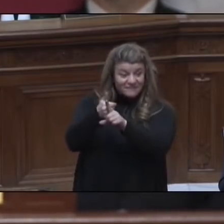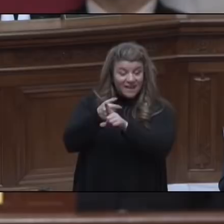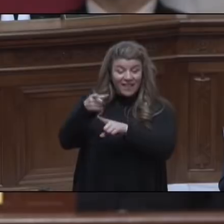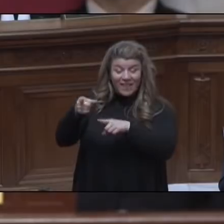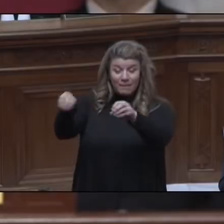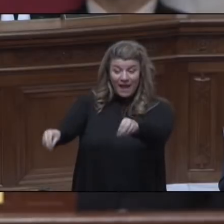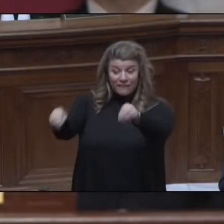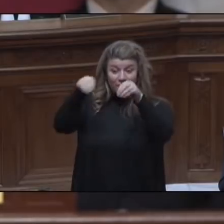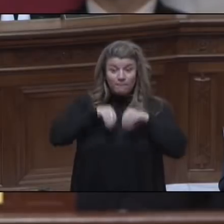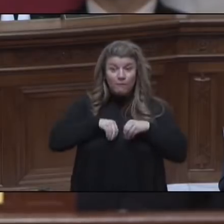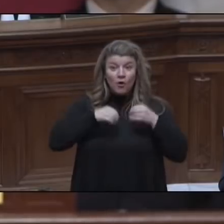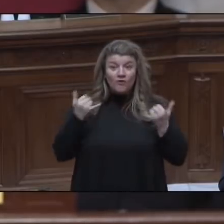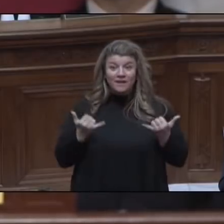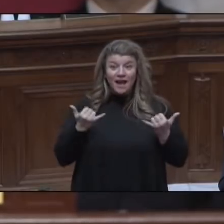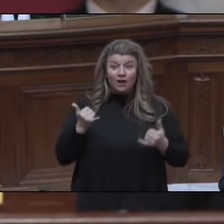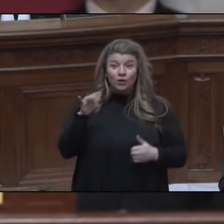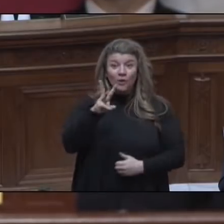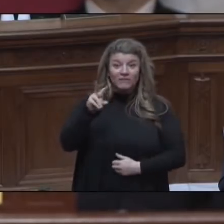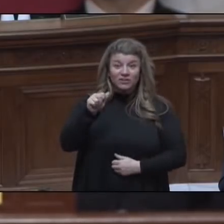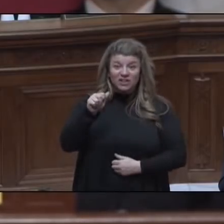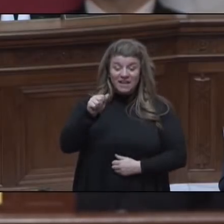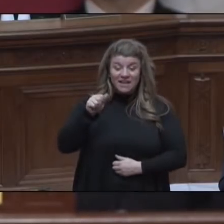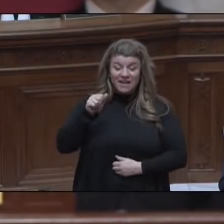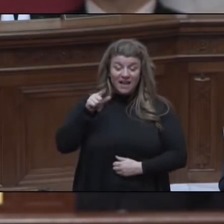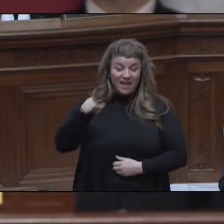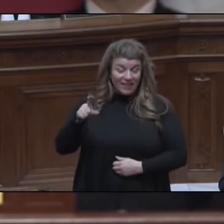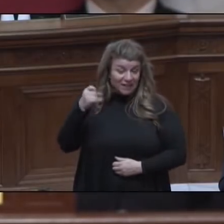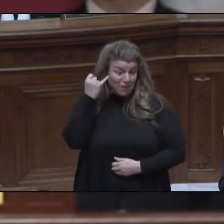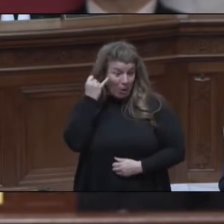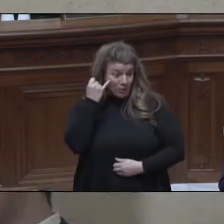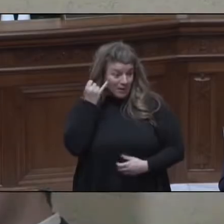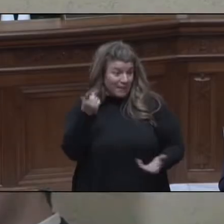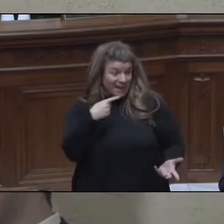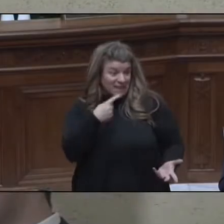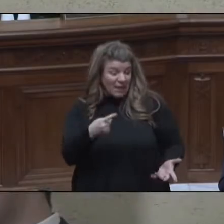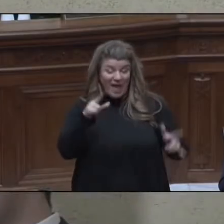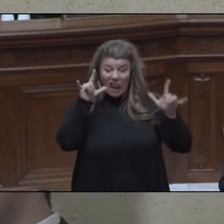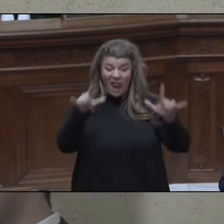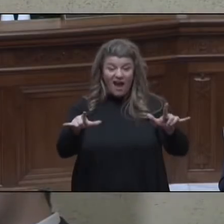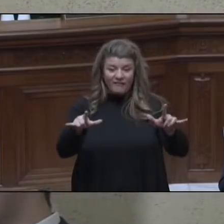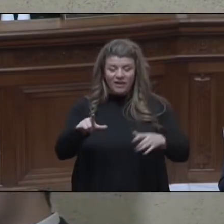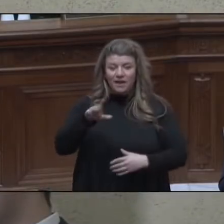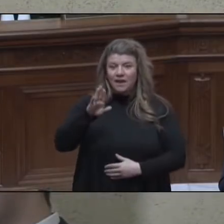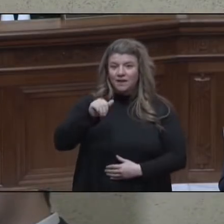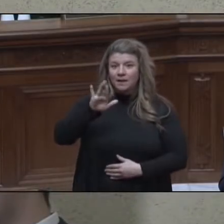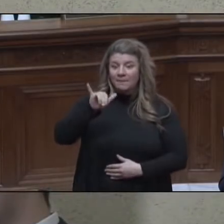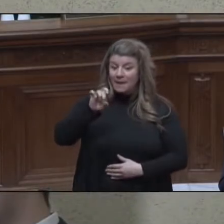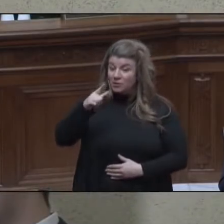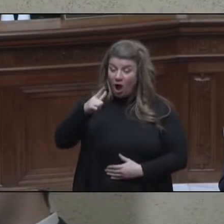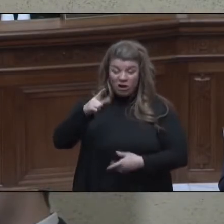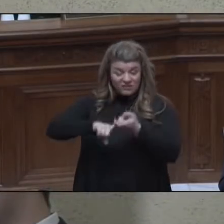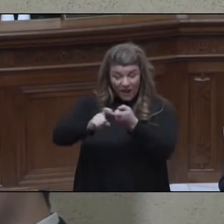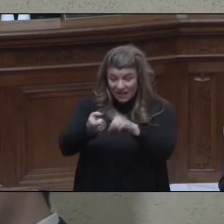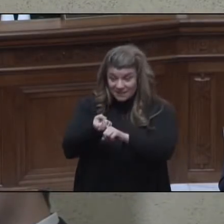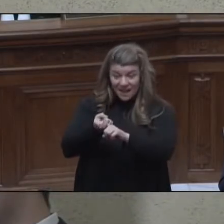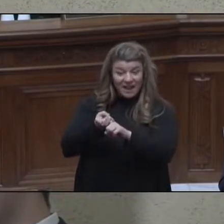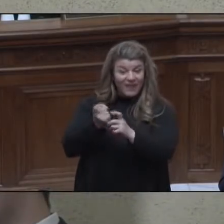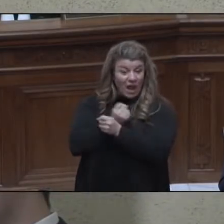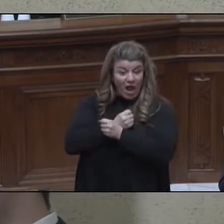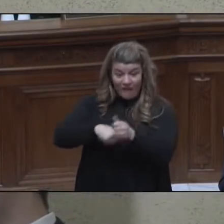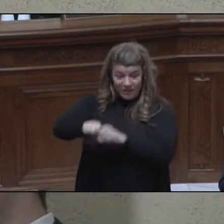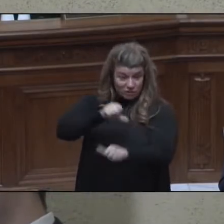have moved now to West Virginia. They supposedly love it. Baby dogs talk to the dog, and the dog loves it